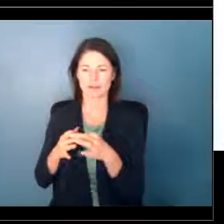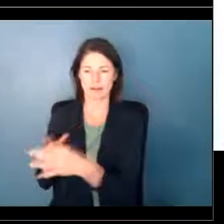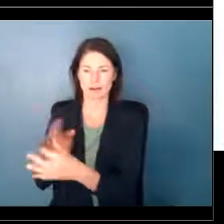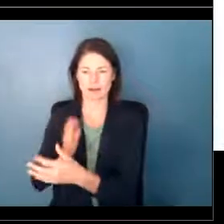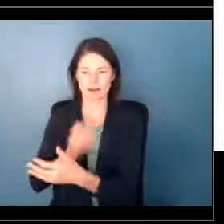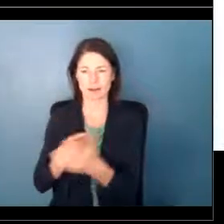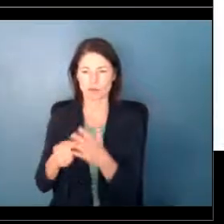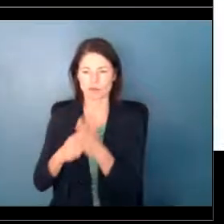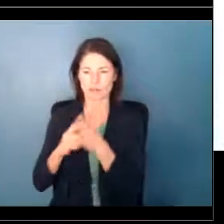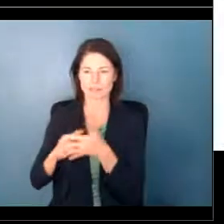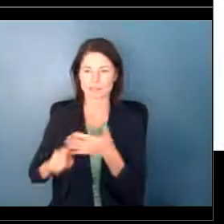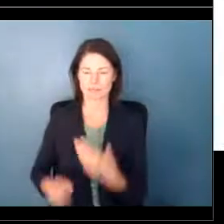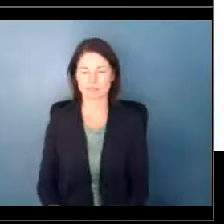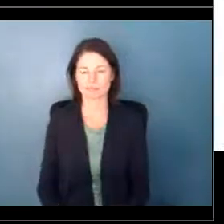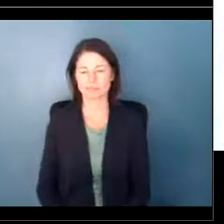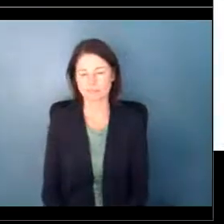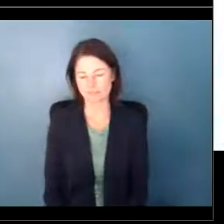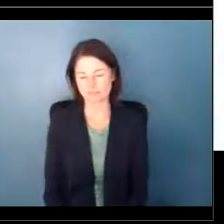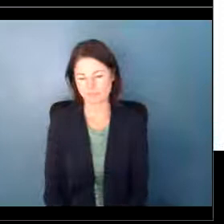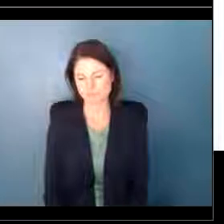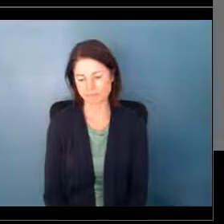slide.